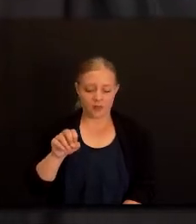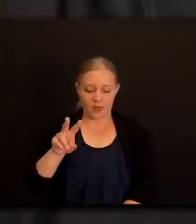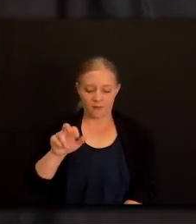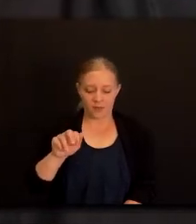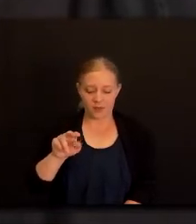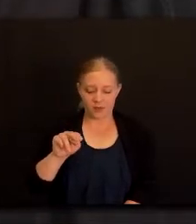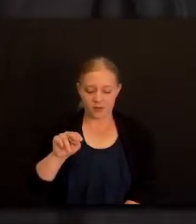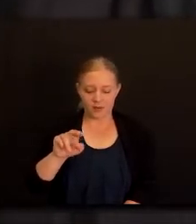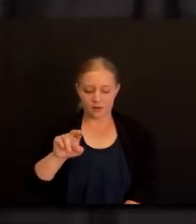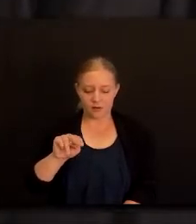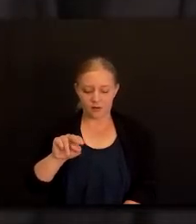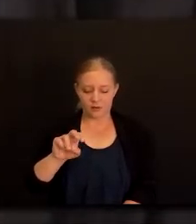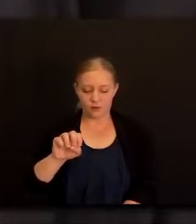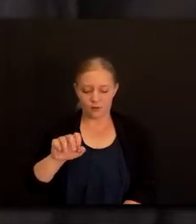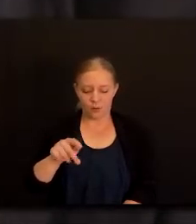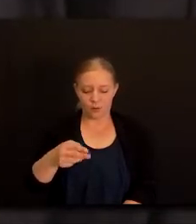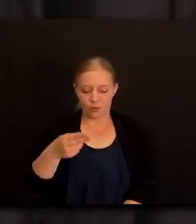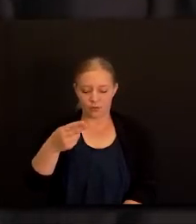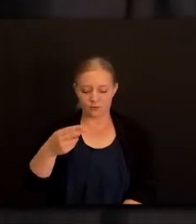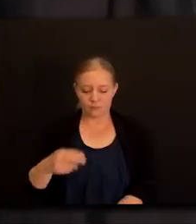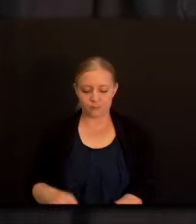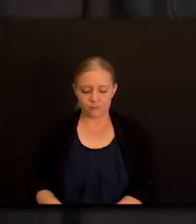Evan C. Noth.